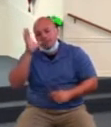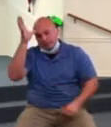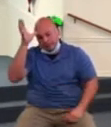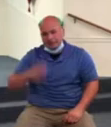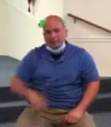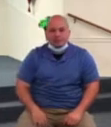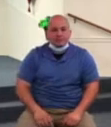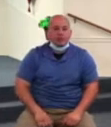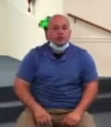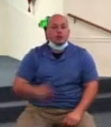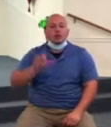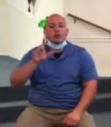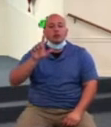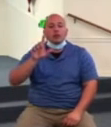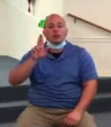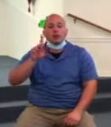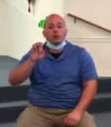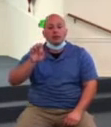Luke 18, 15.